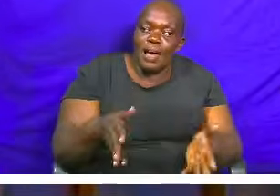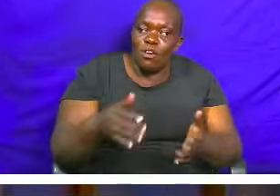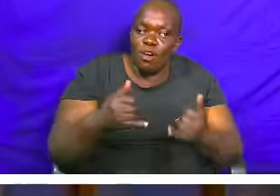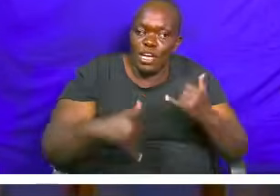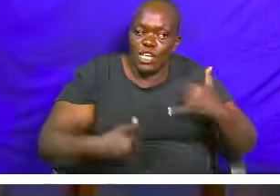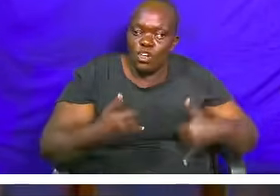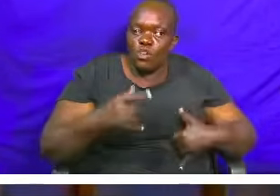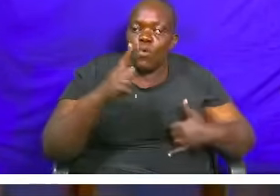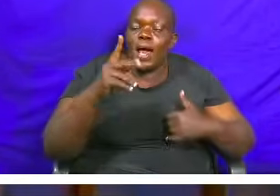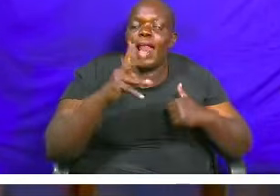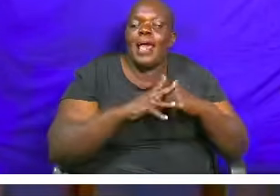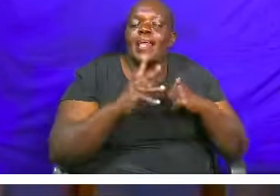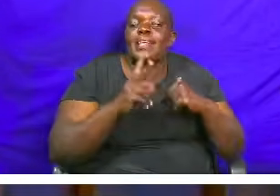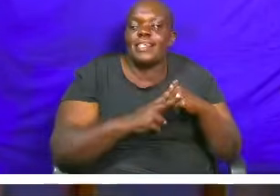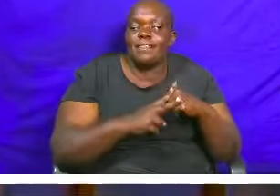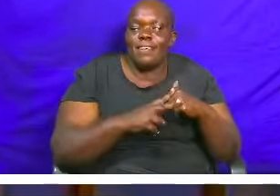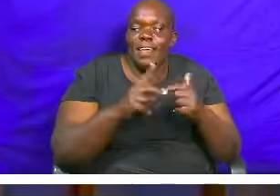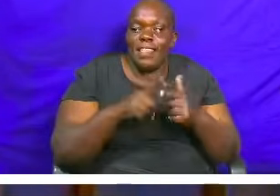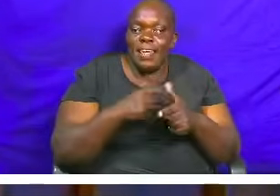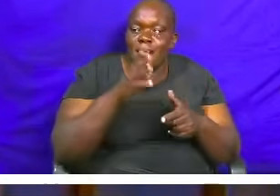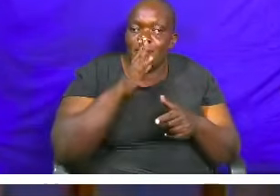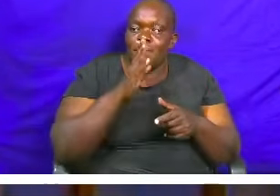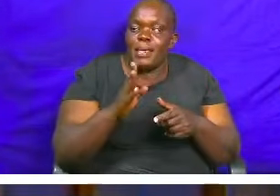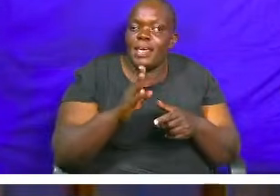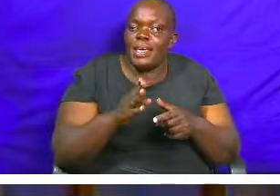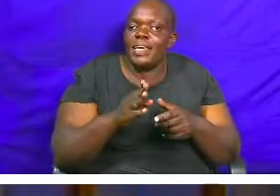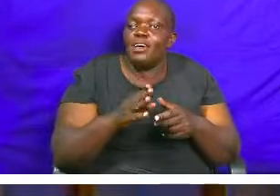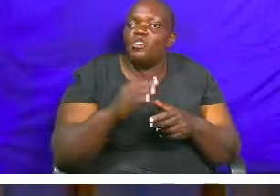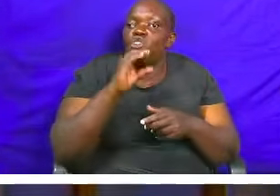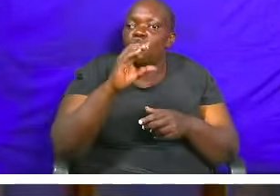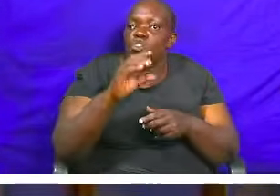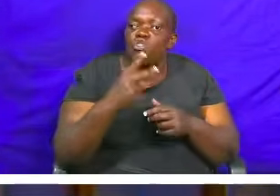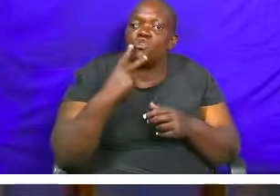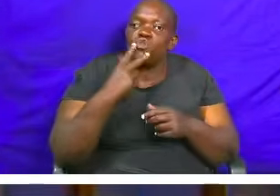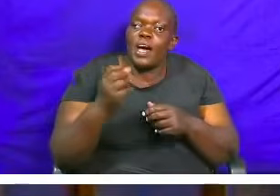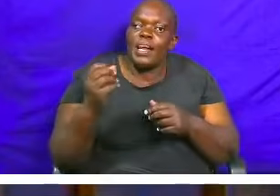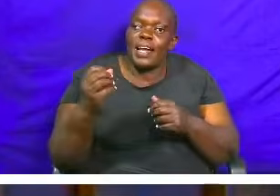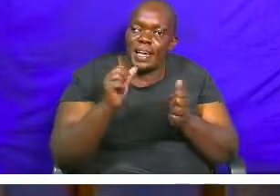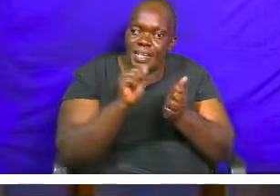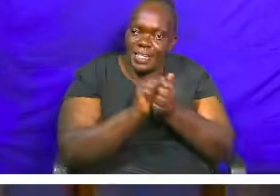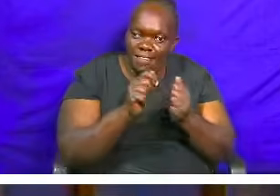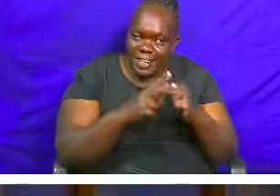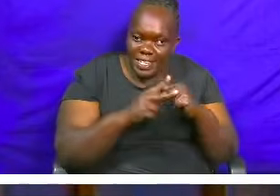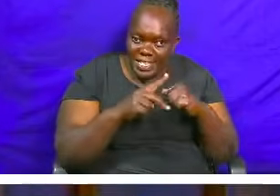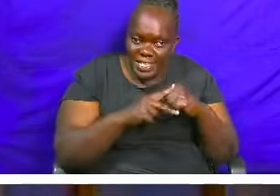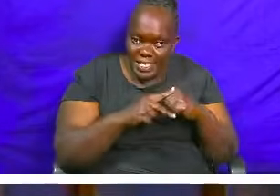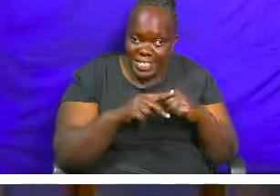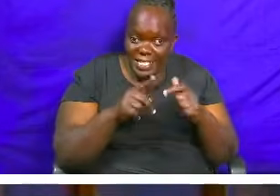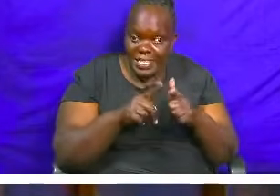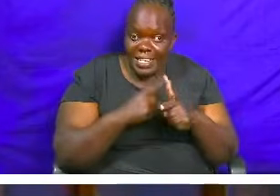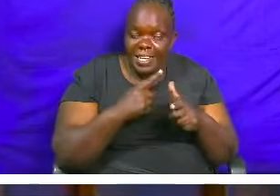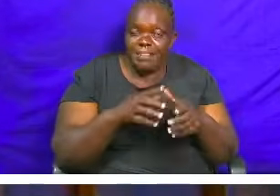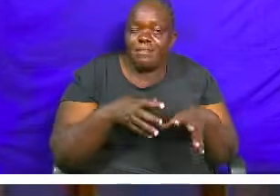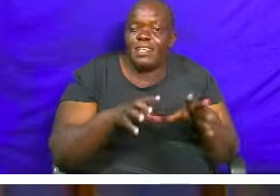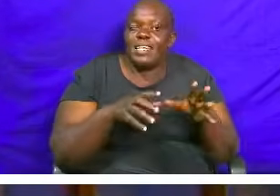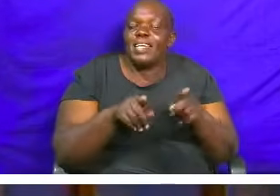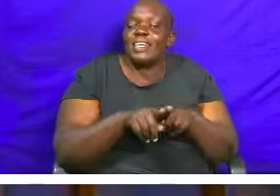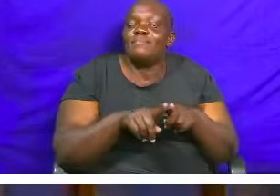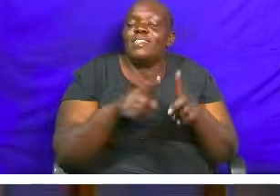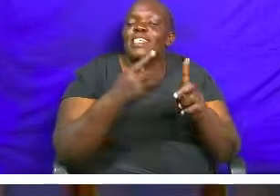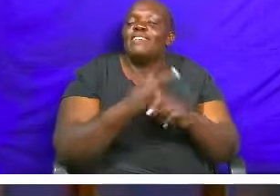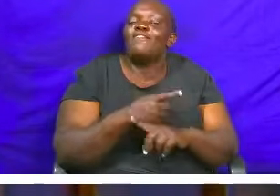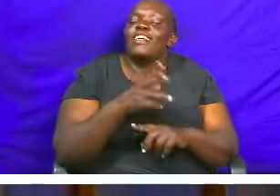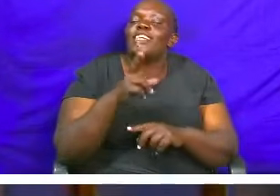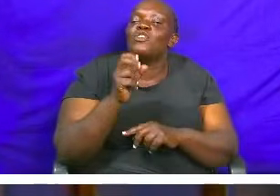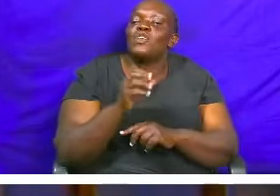of 197, it would have been priced at 217. Diesel would have been at 200. That's a difference of 20 bob.